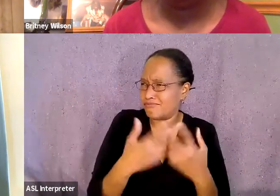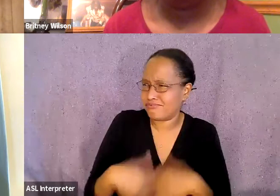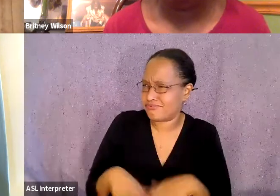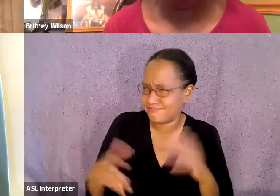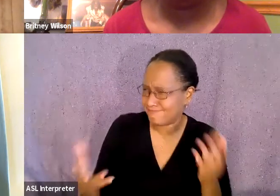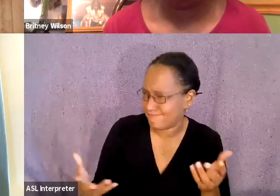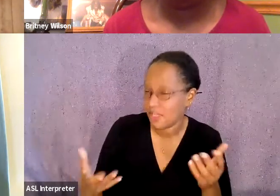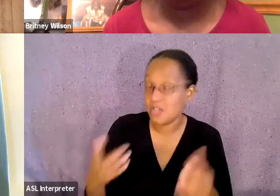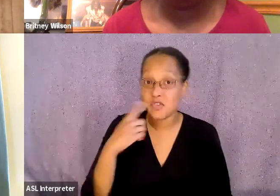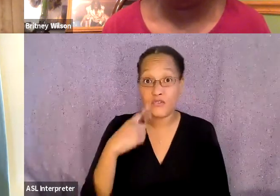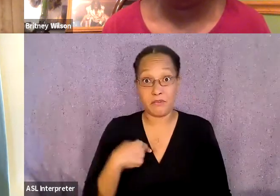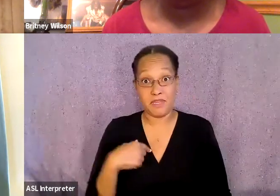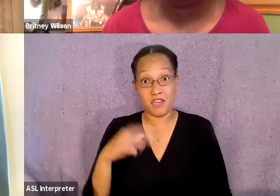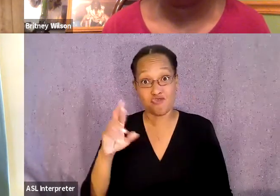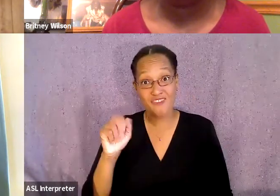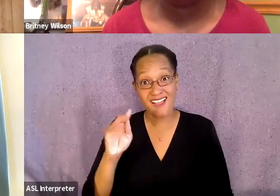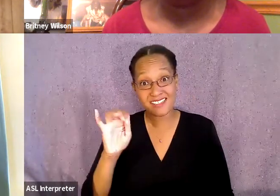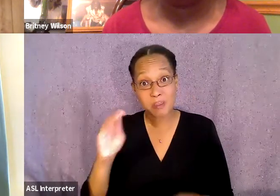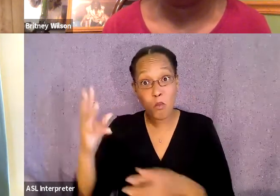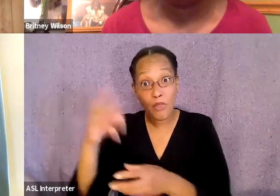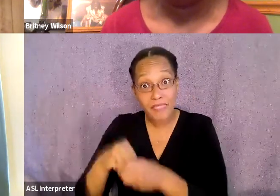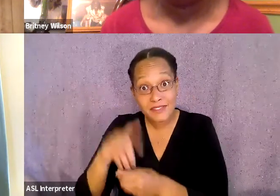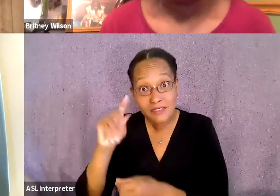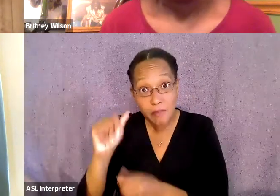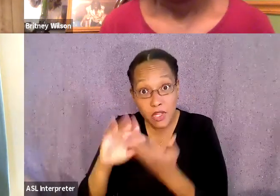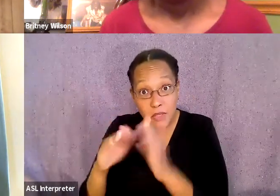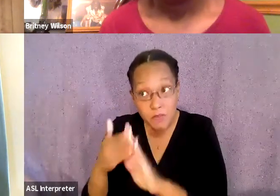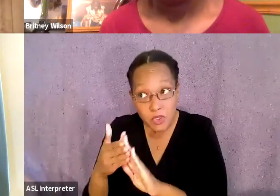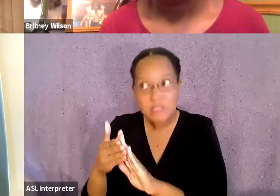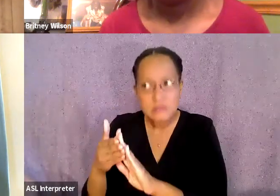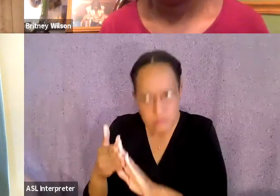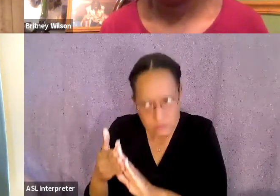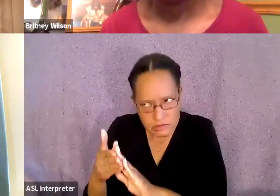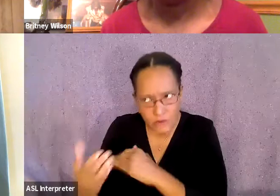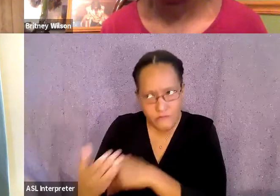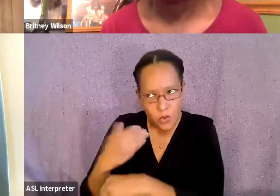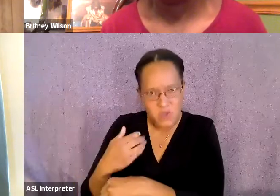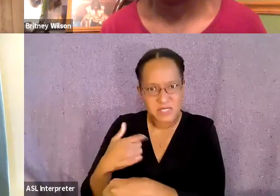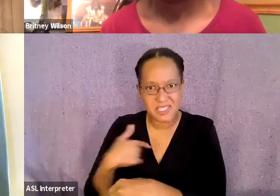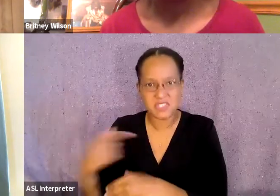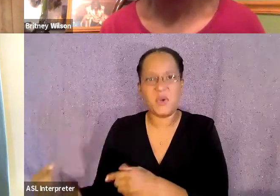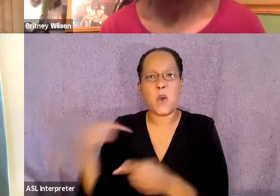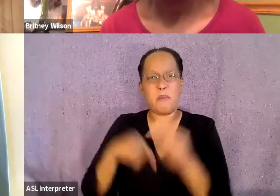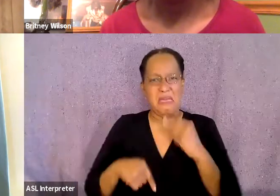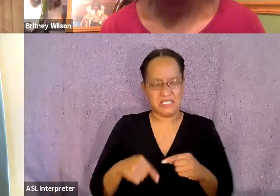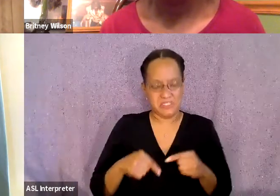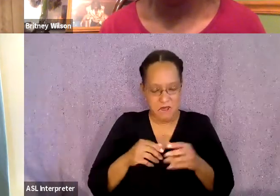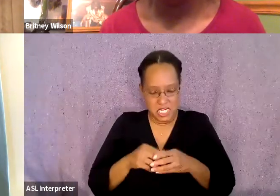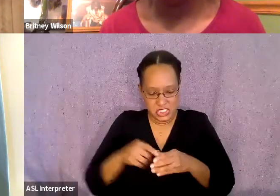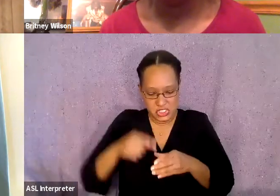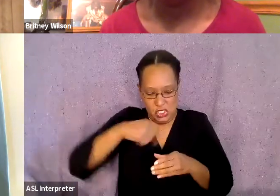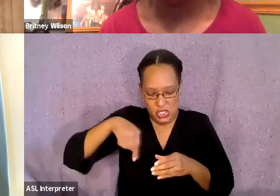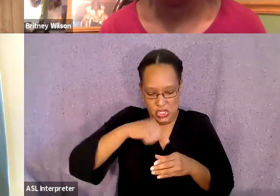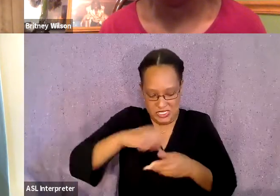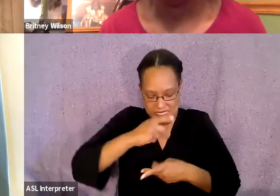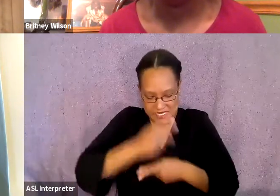disability community forces me to be like, let me go back to my small circle and mind my business, keep my head down